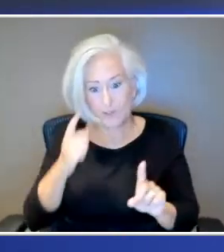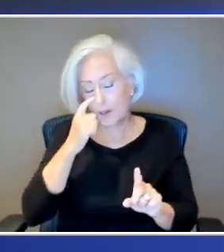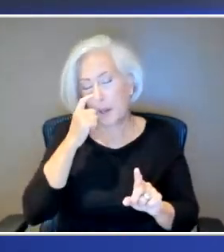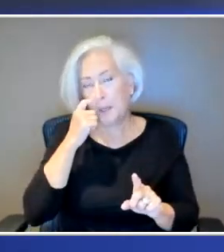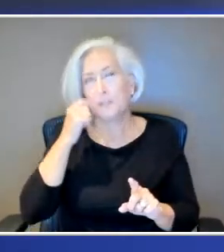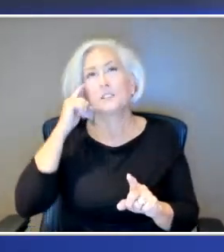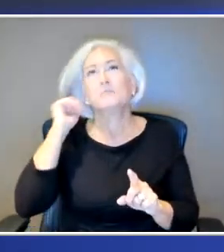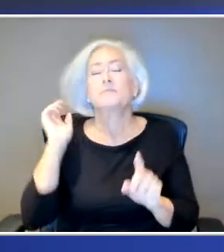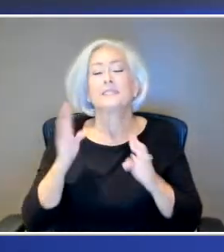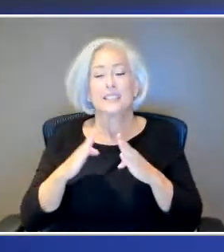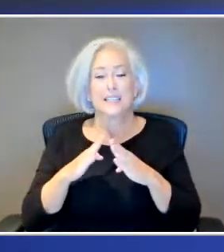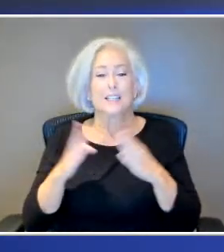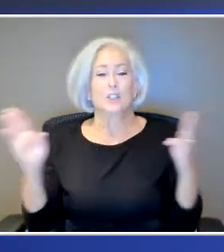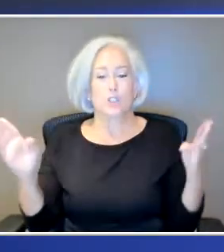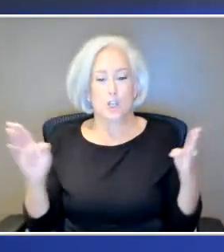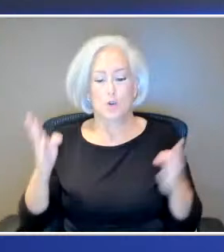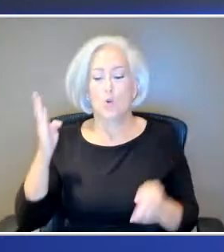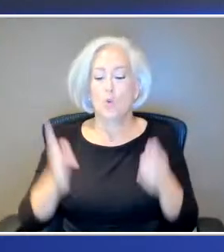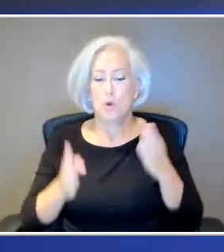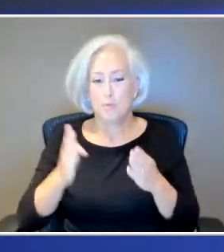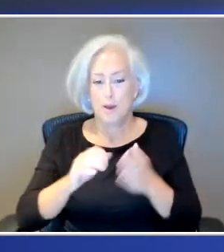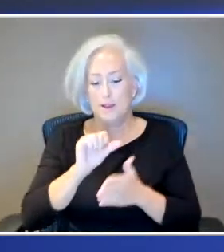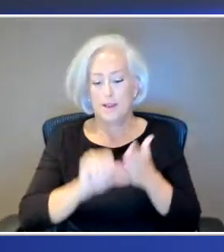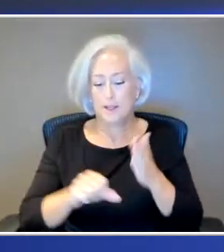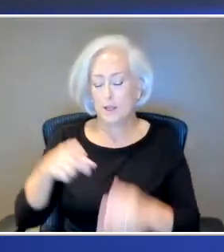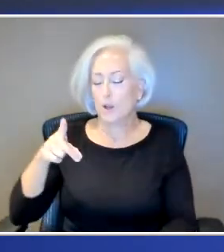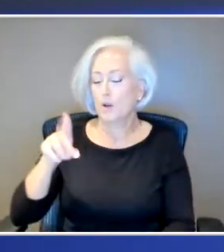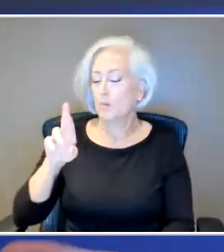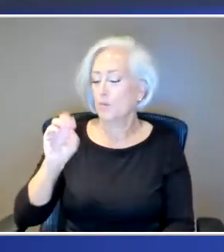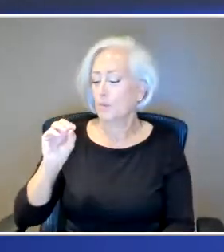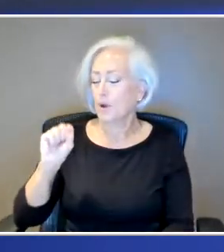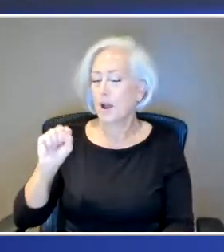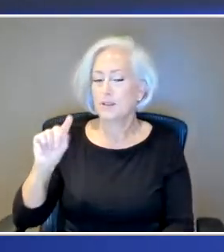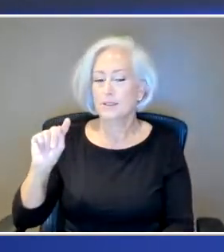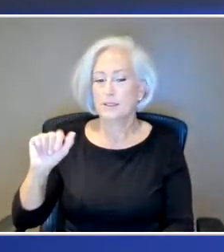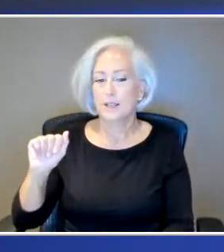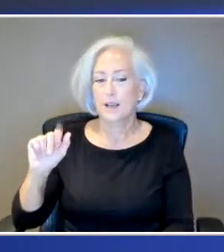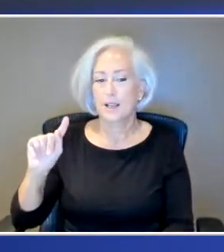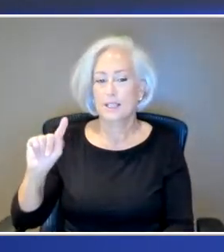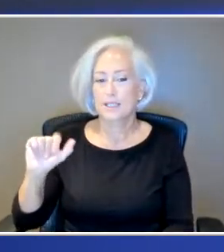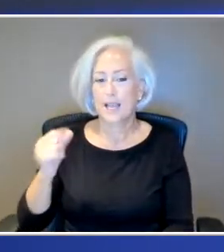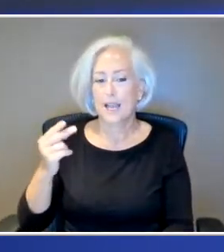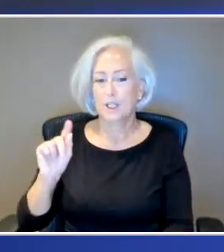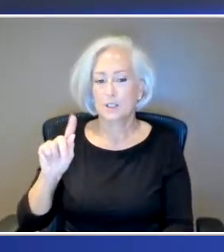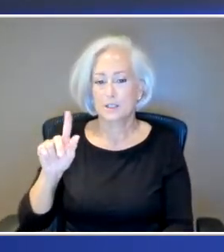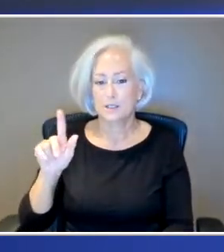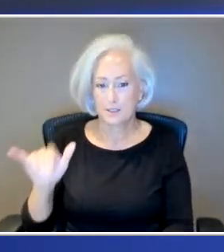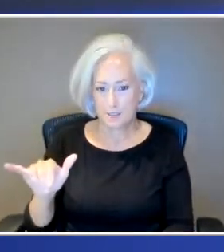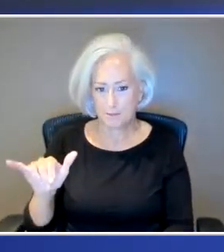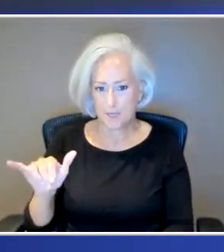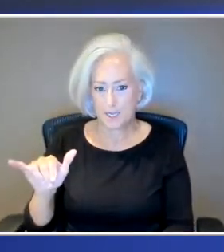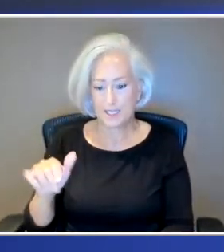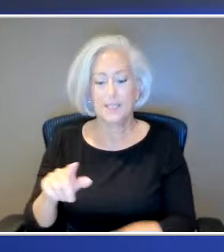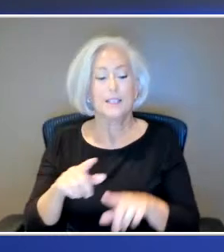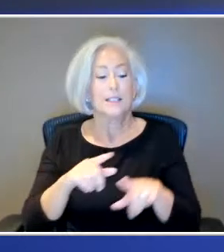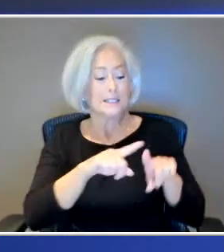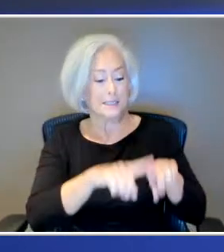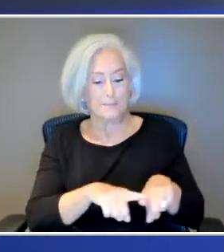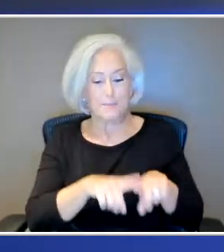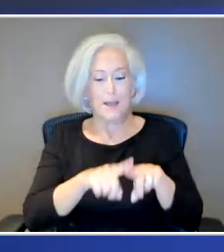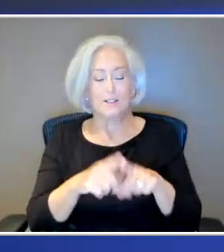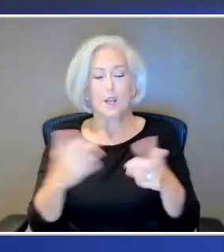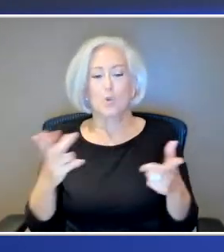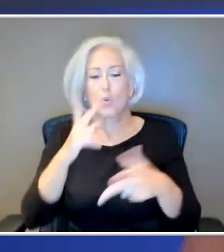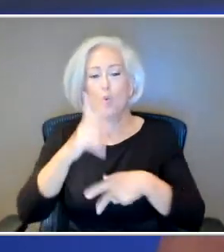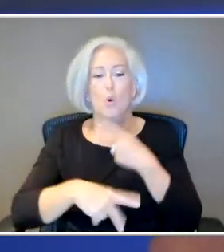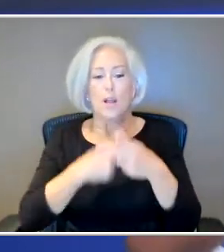robotic prostatectomy. Now, what we did during the procedure was different between each of them, and it was tailored to the disease that we were treating. So, what I did